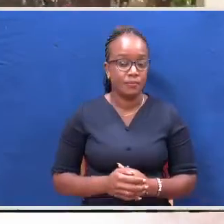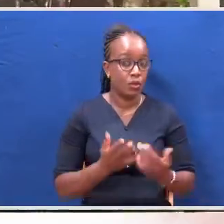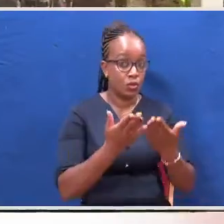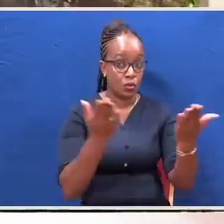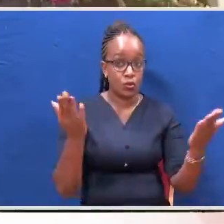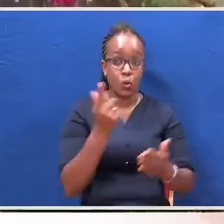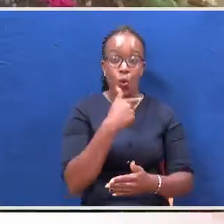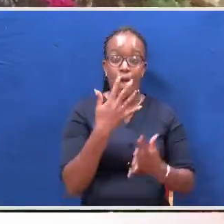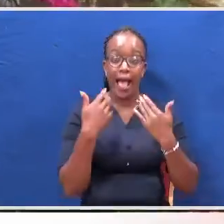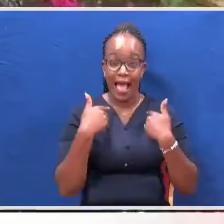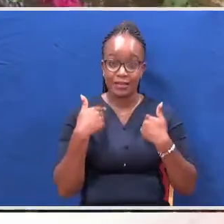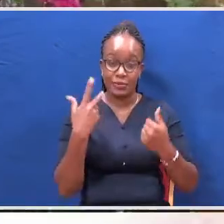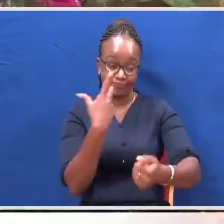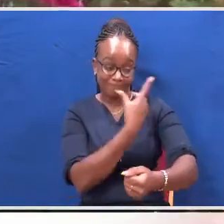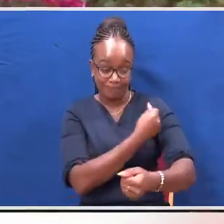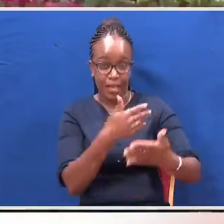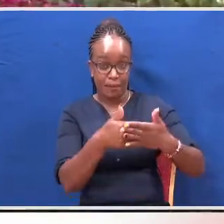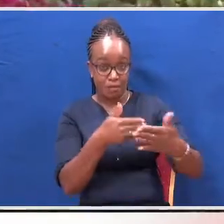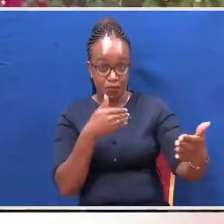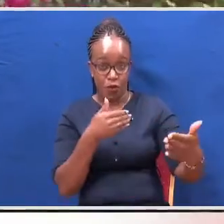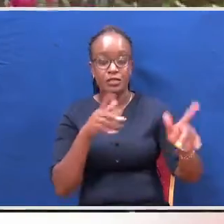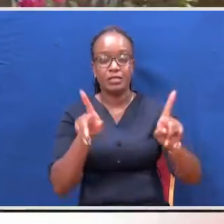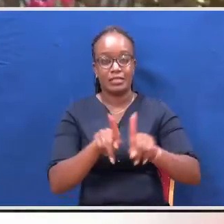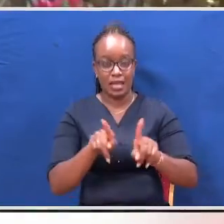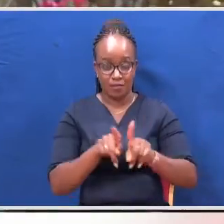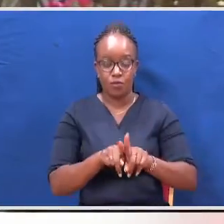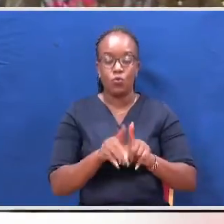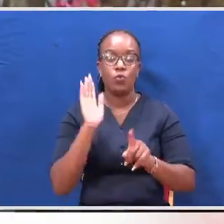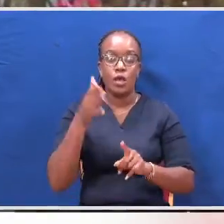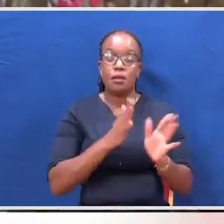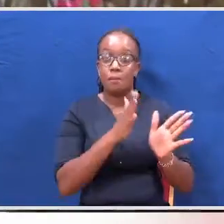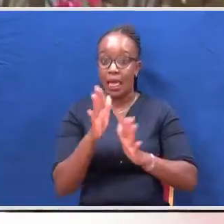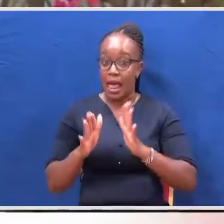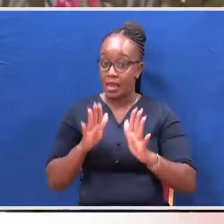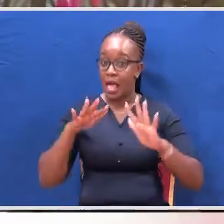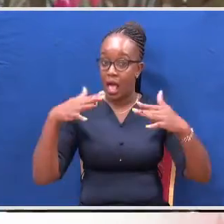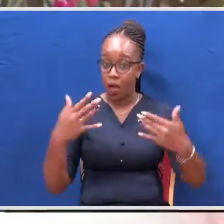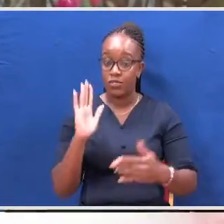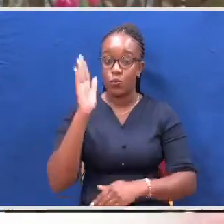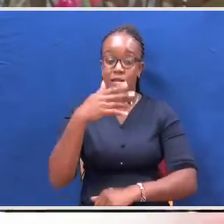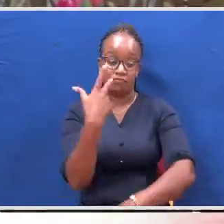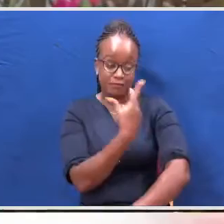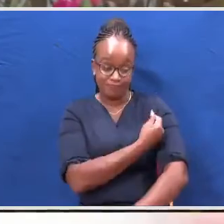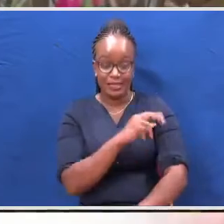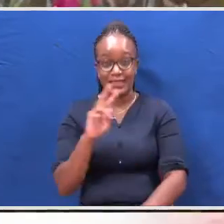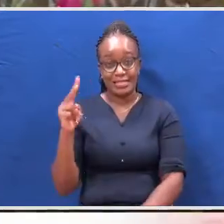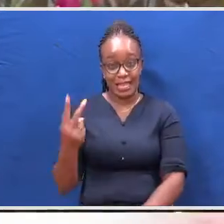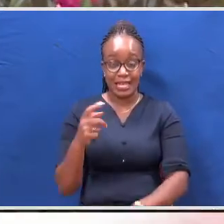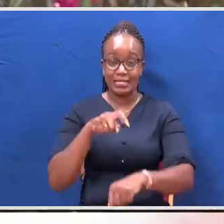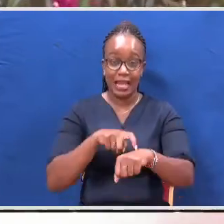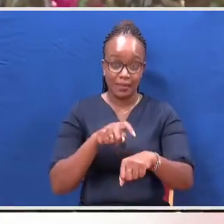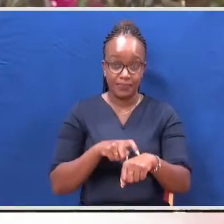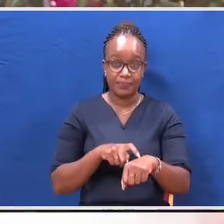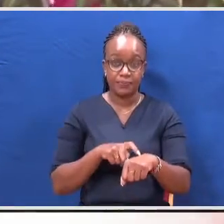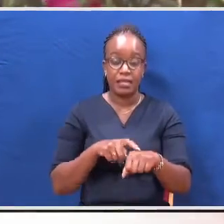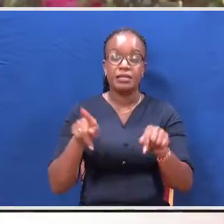vaccine are assured of their second dose. You are going to work with the importer together with the Pharmacy and Poisons Board and the